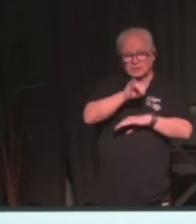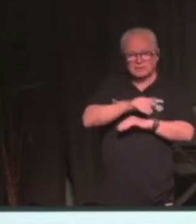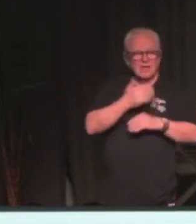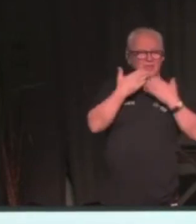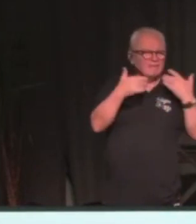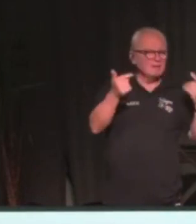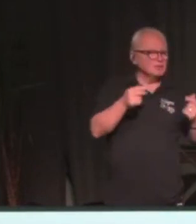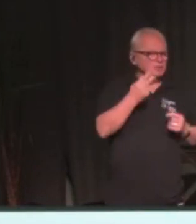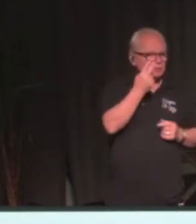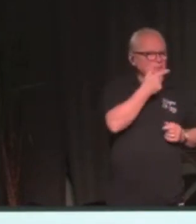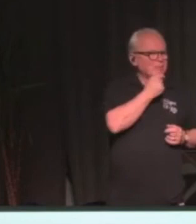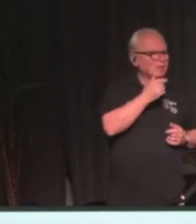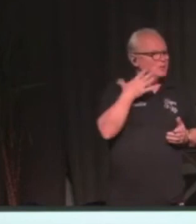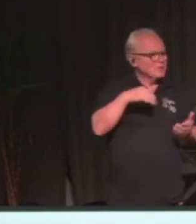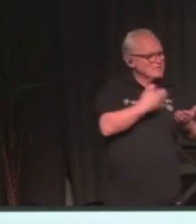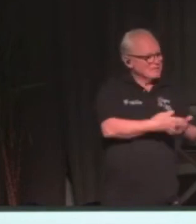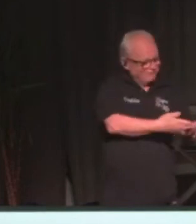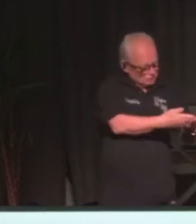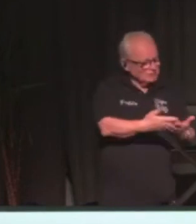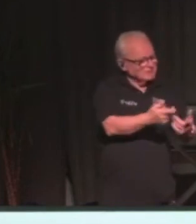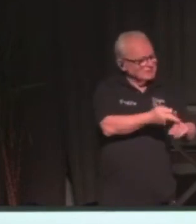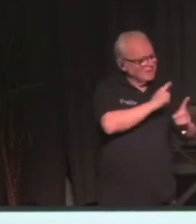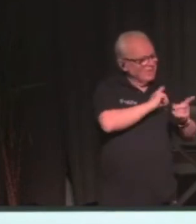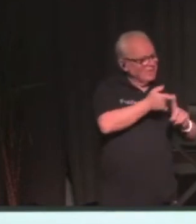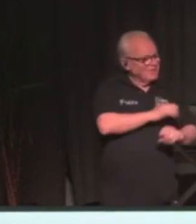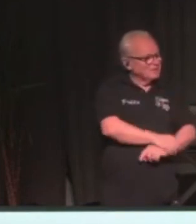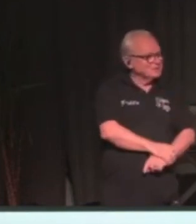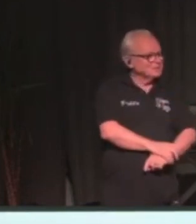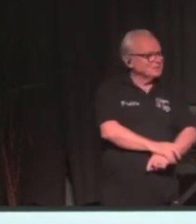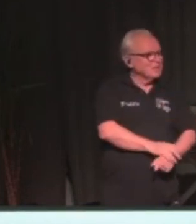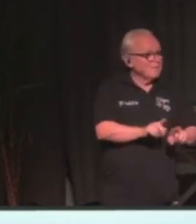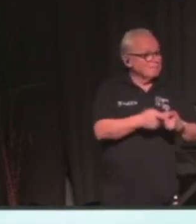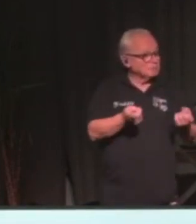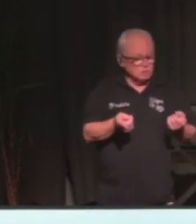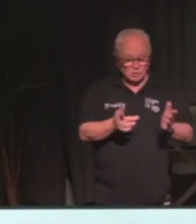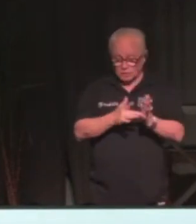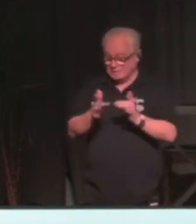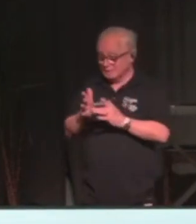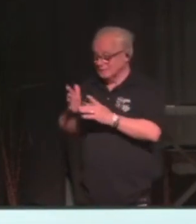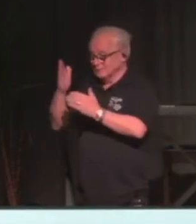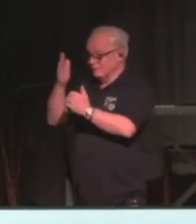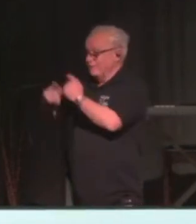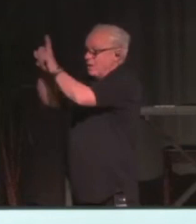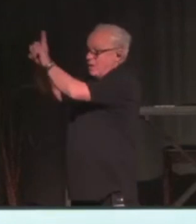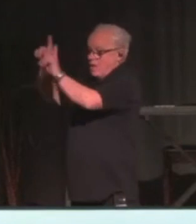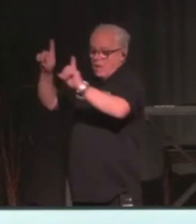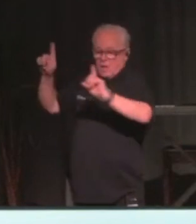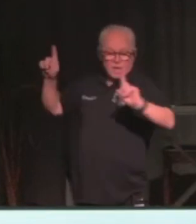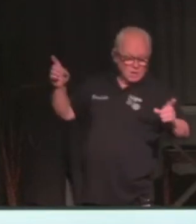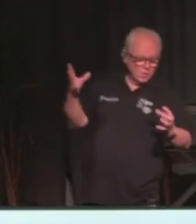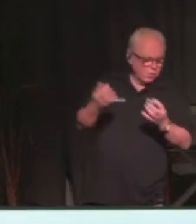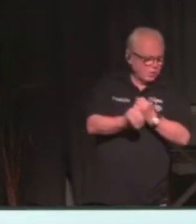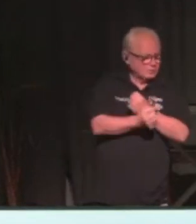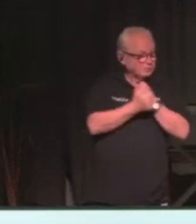Thanks very much, bro. Do you want to sit at the front here? Okay. But he didn't come with power. He didn't come with